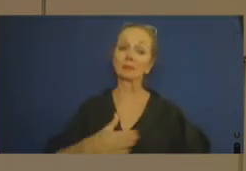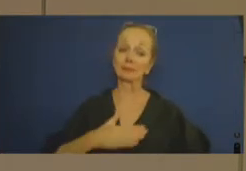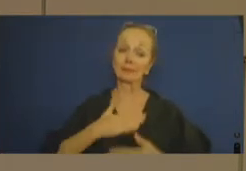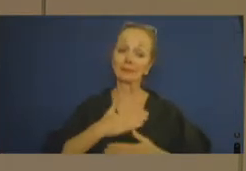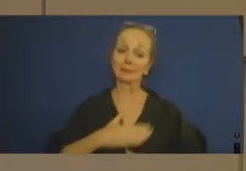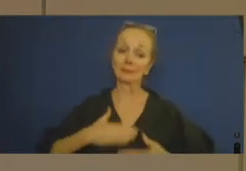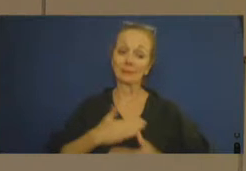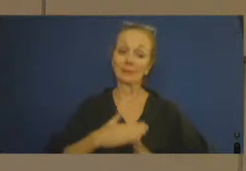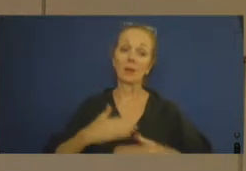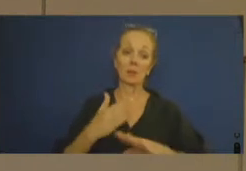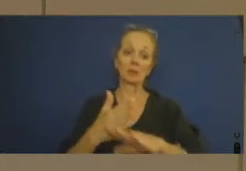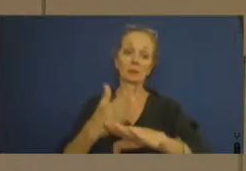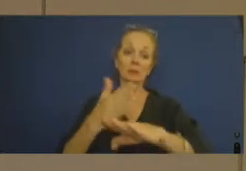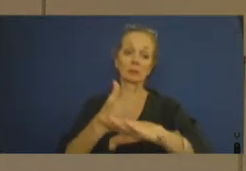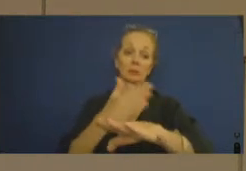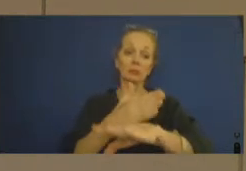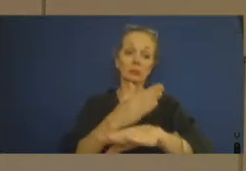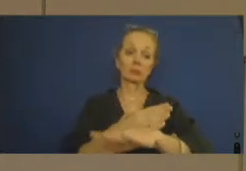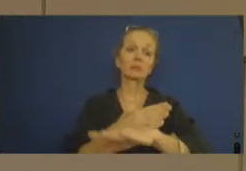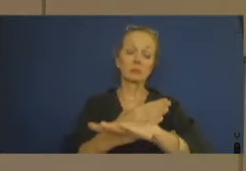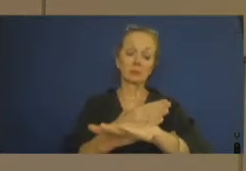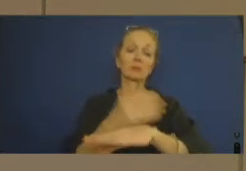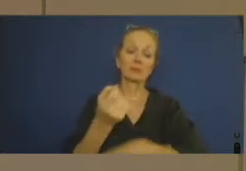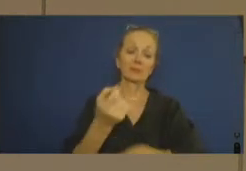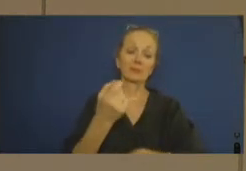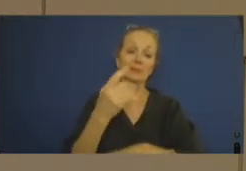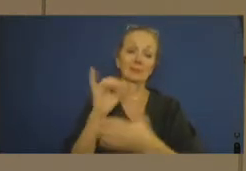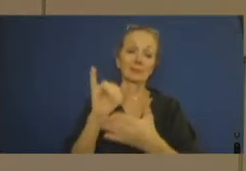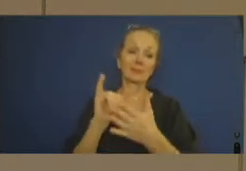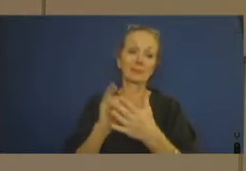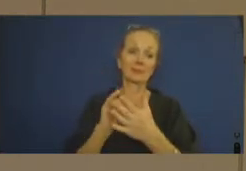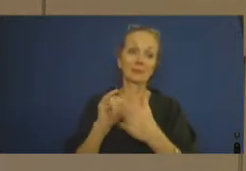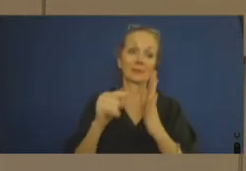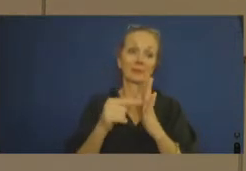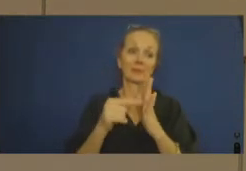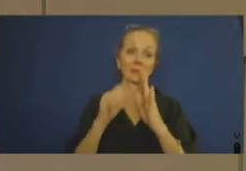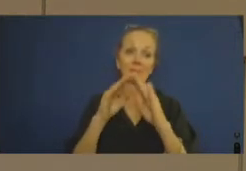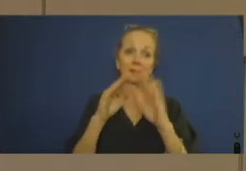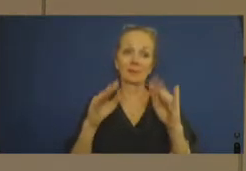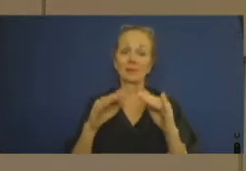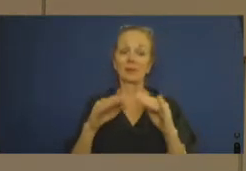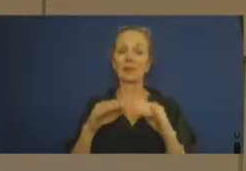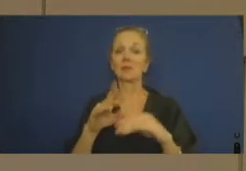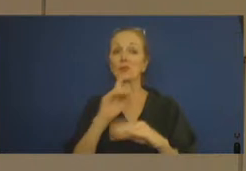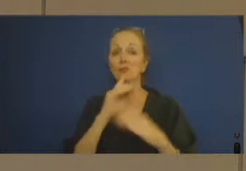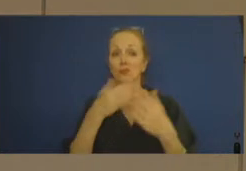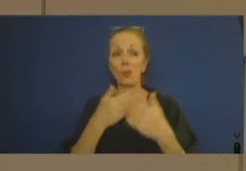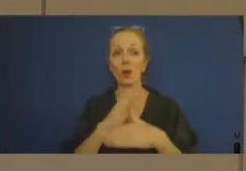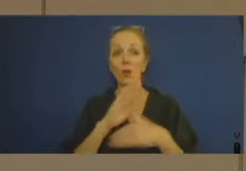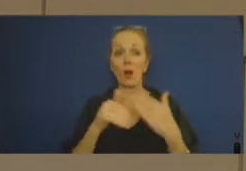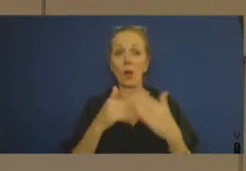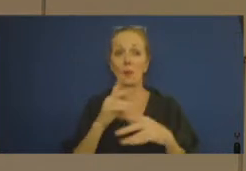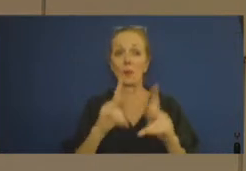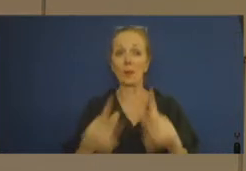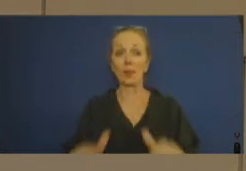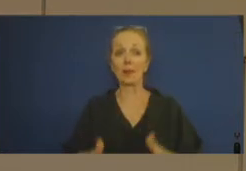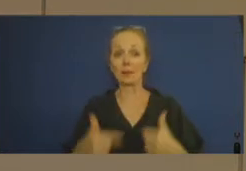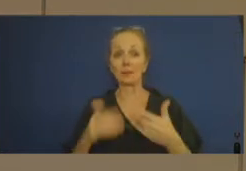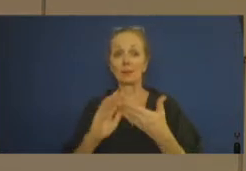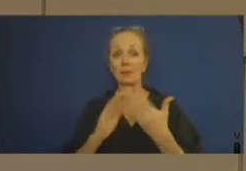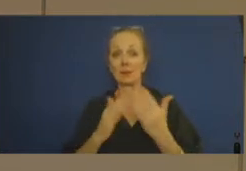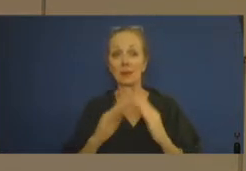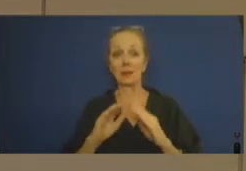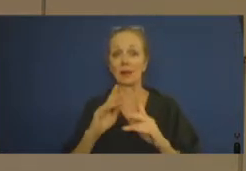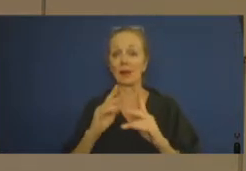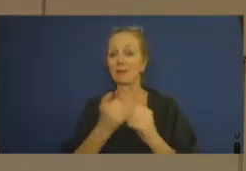that we're making and understanding that affordable housing is a fundamental right to everyone who lives in our community, and everything that